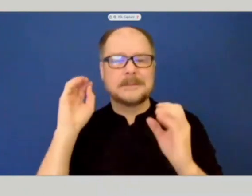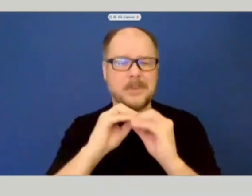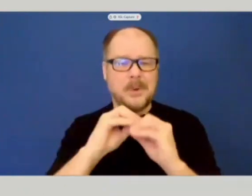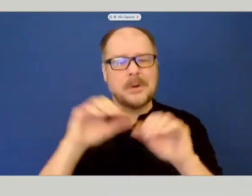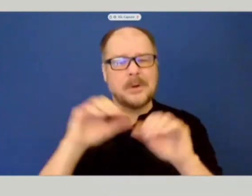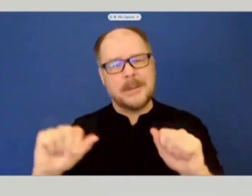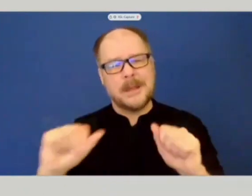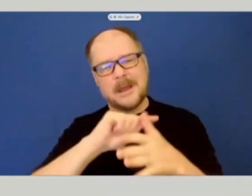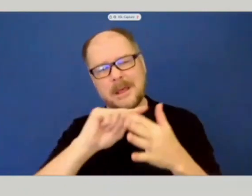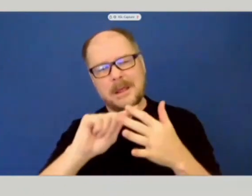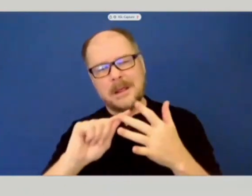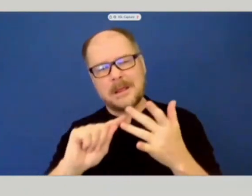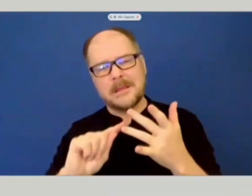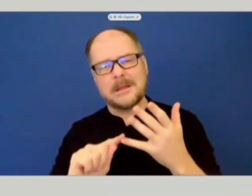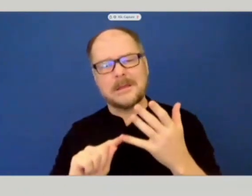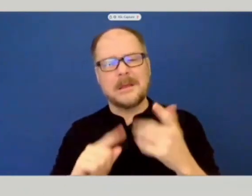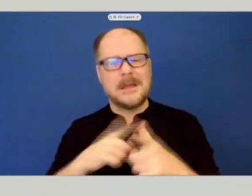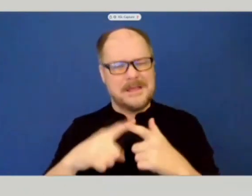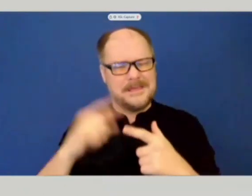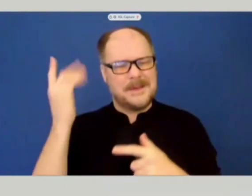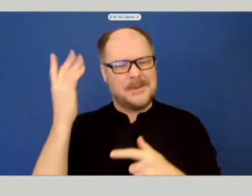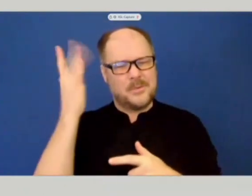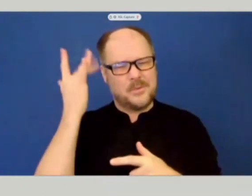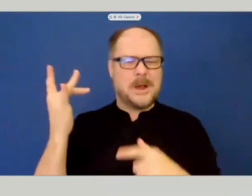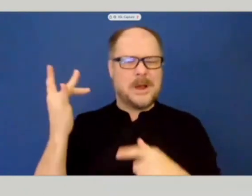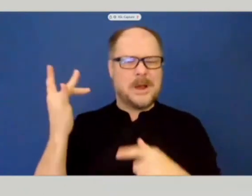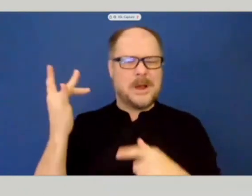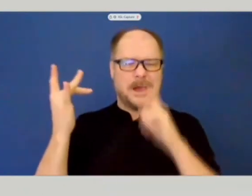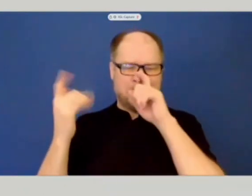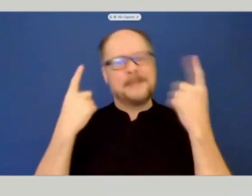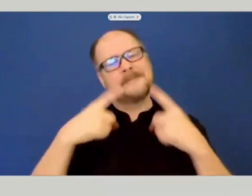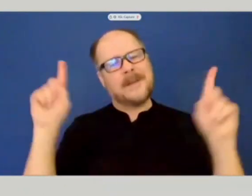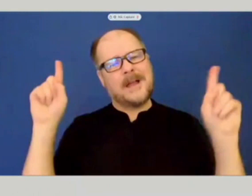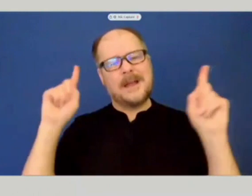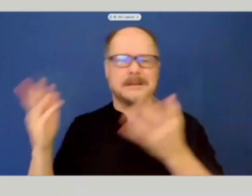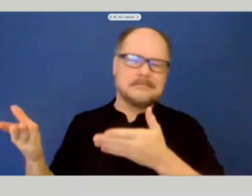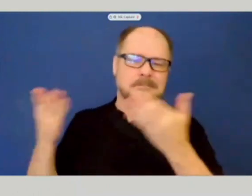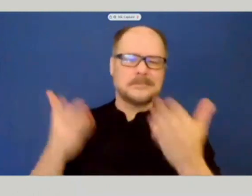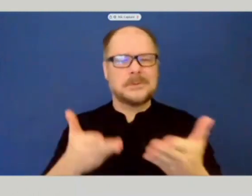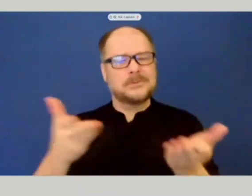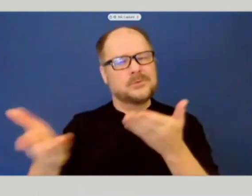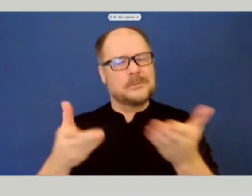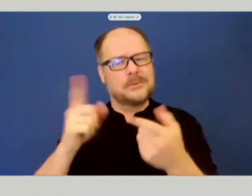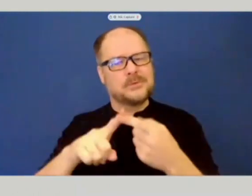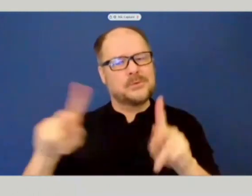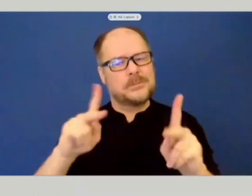did it take until now for these resources to become available to people living there?